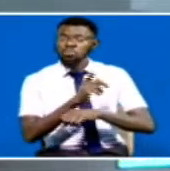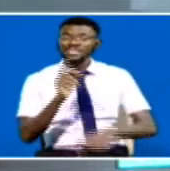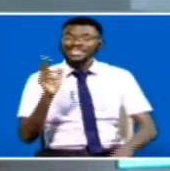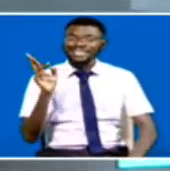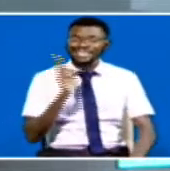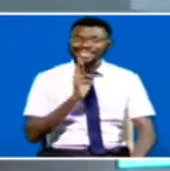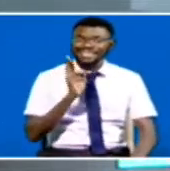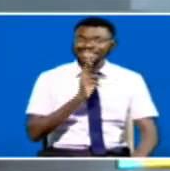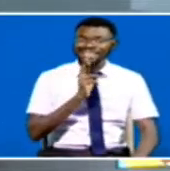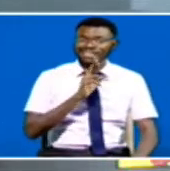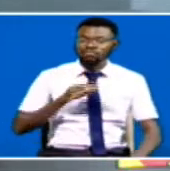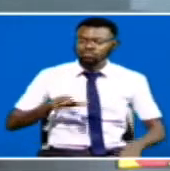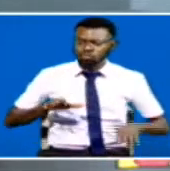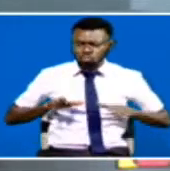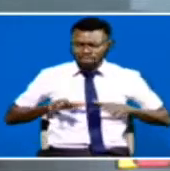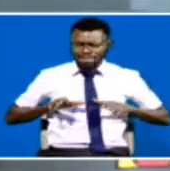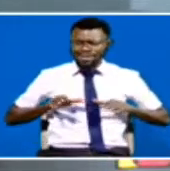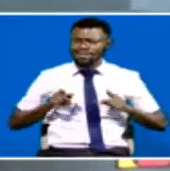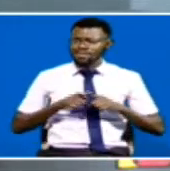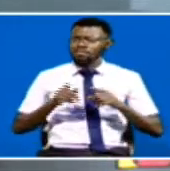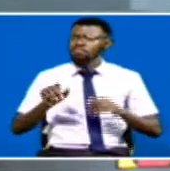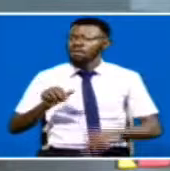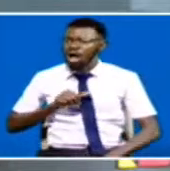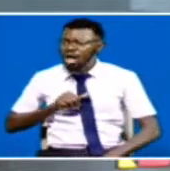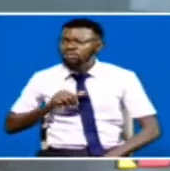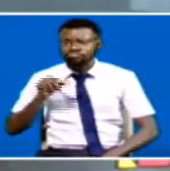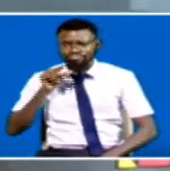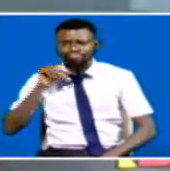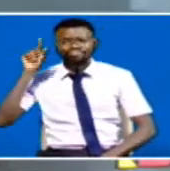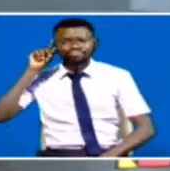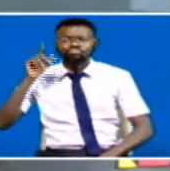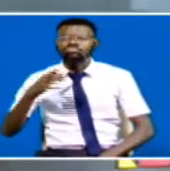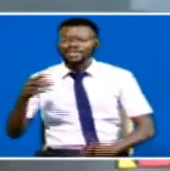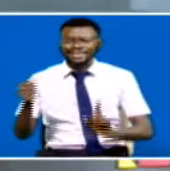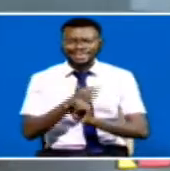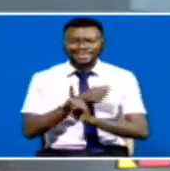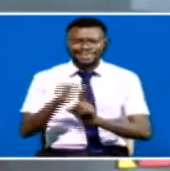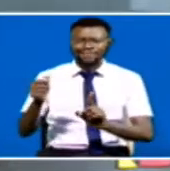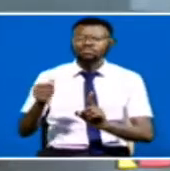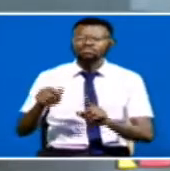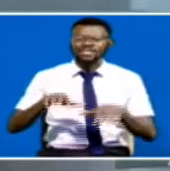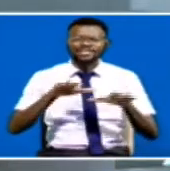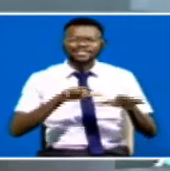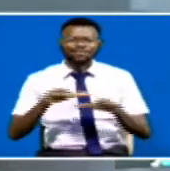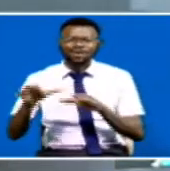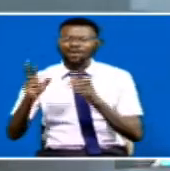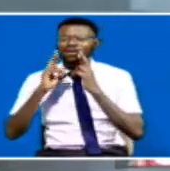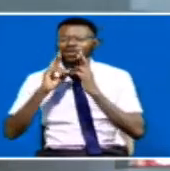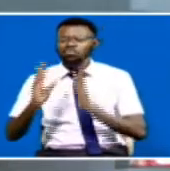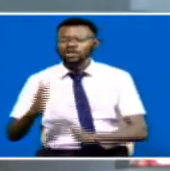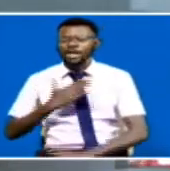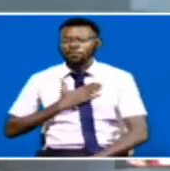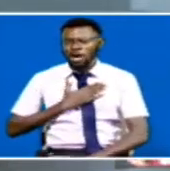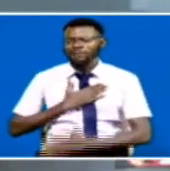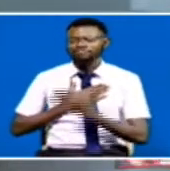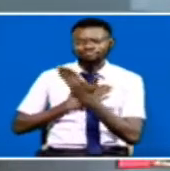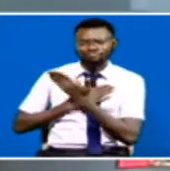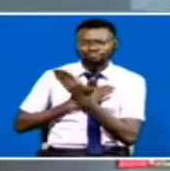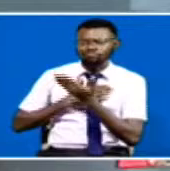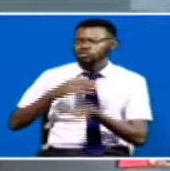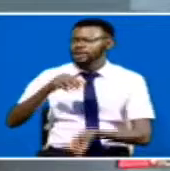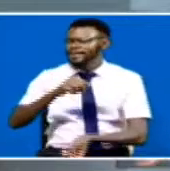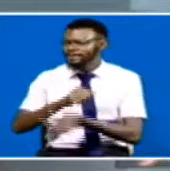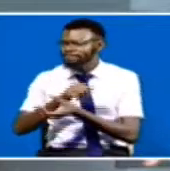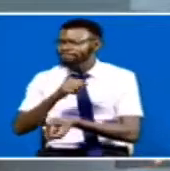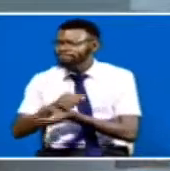women and girls to gender-based violence cases. Our reporter, Levis Musumba, filed the following report highlighting how